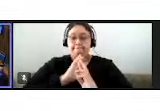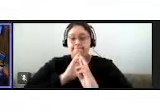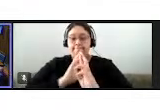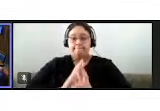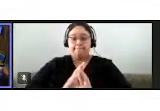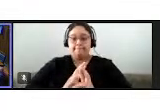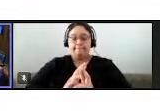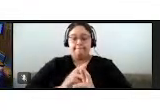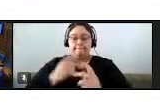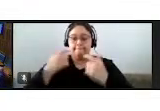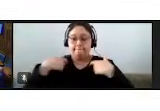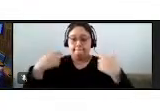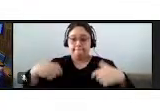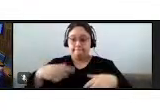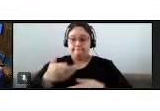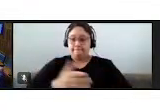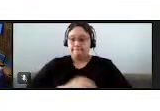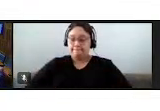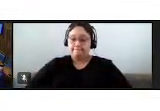Responding, Secretary?